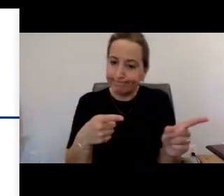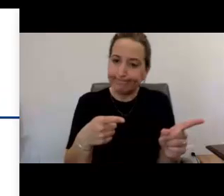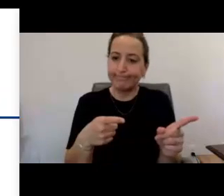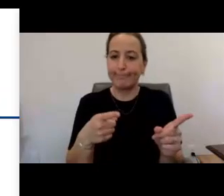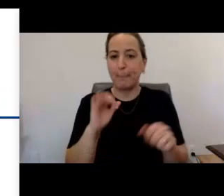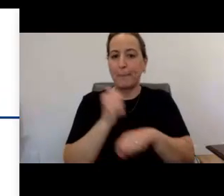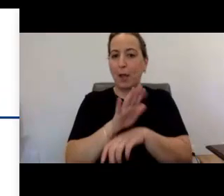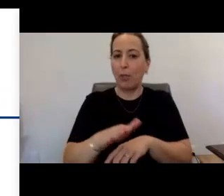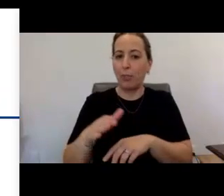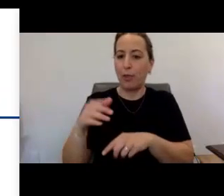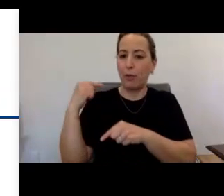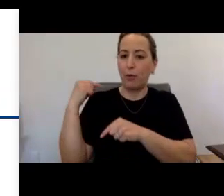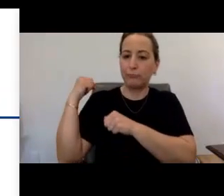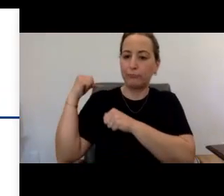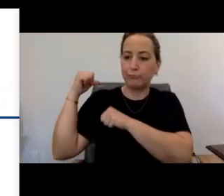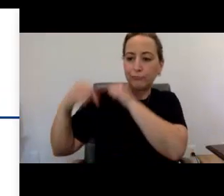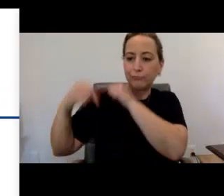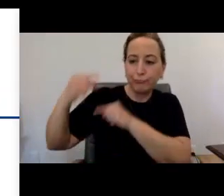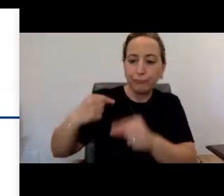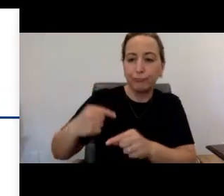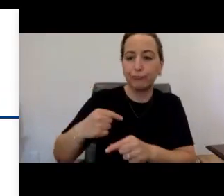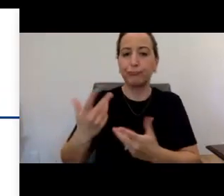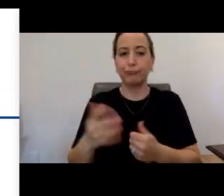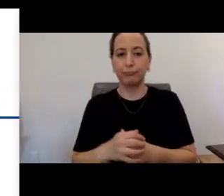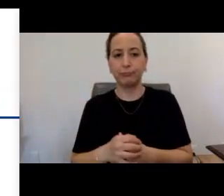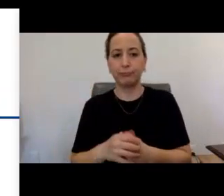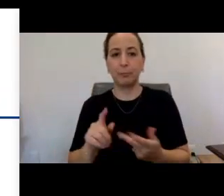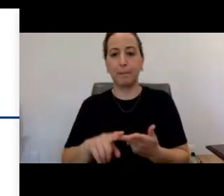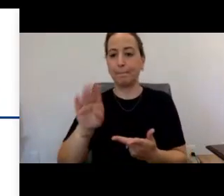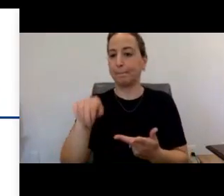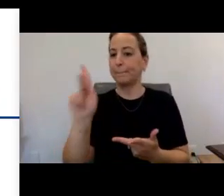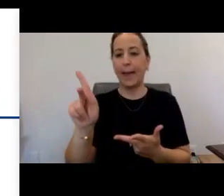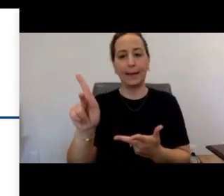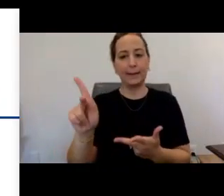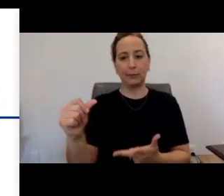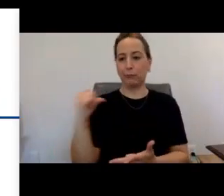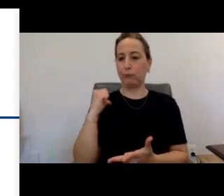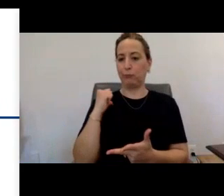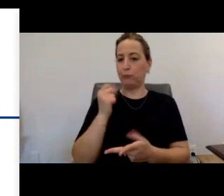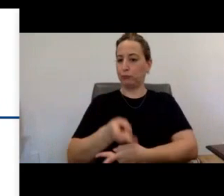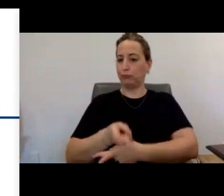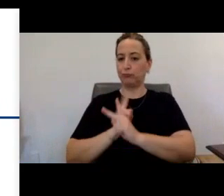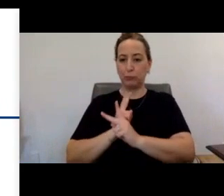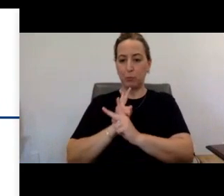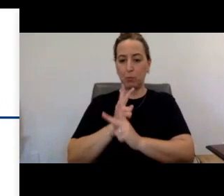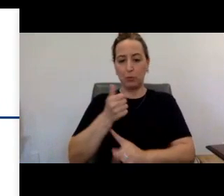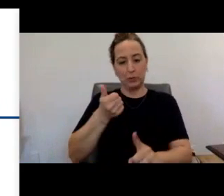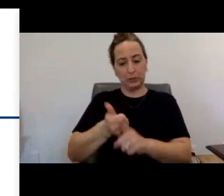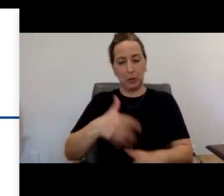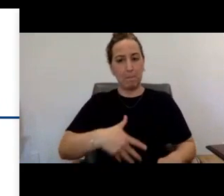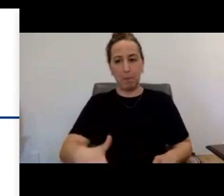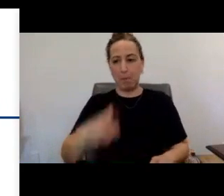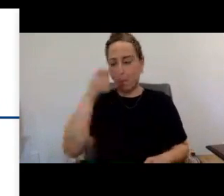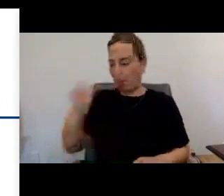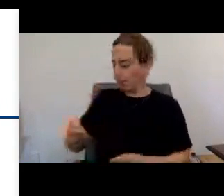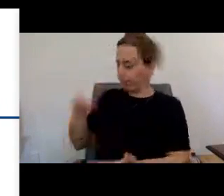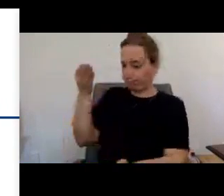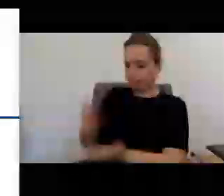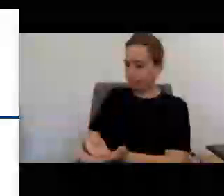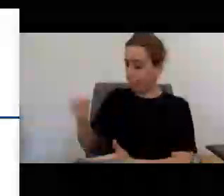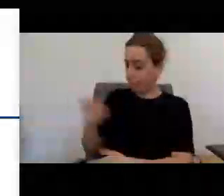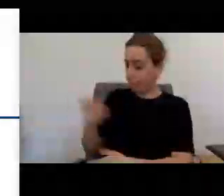ancestry or national origin. A bank who's refusing to lend money to a pregnant woman because she can't prove that she'll go back to work once the baby